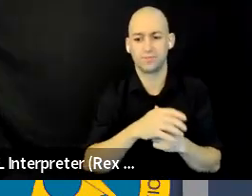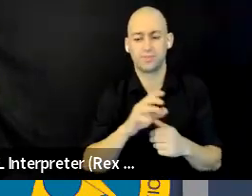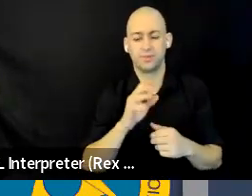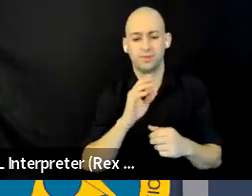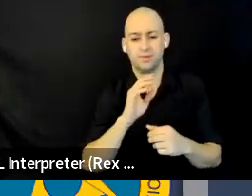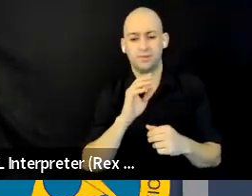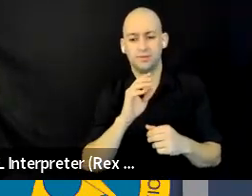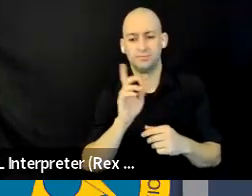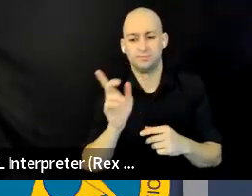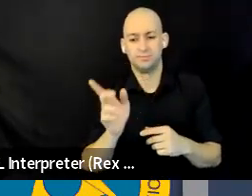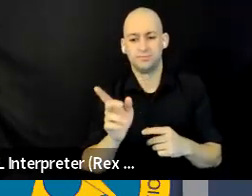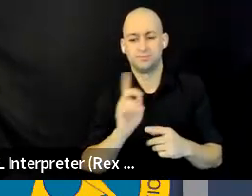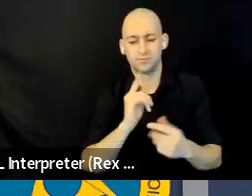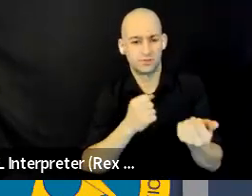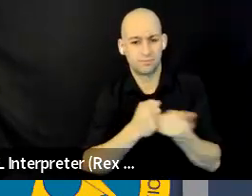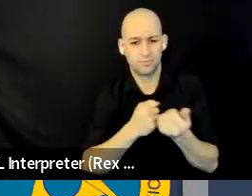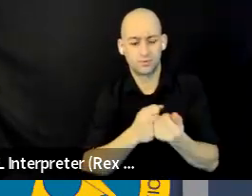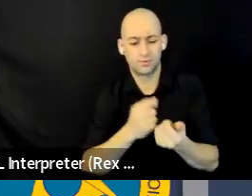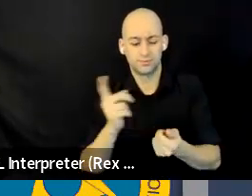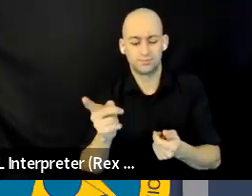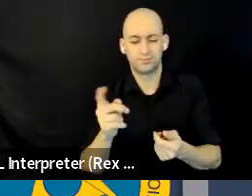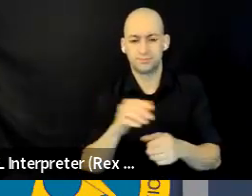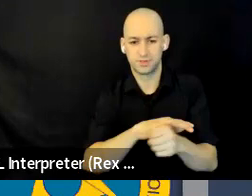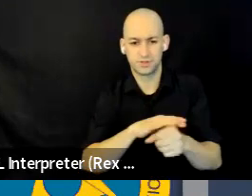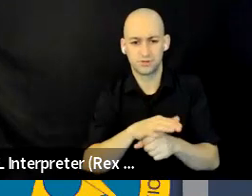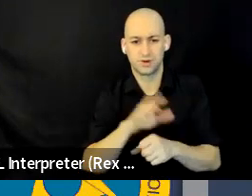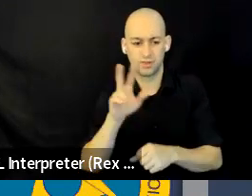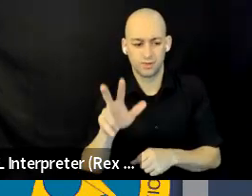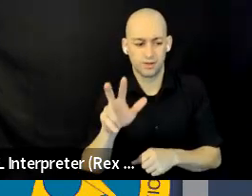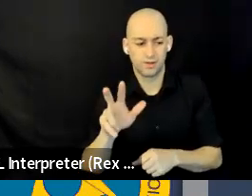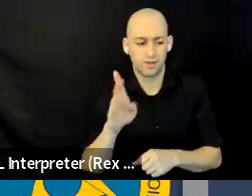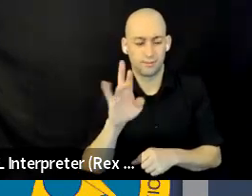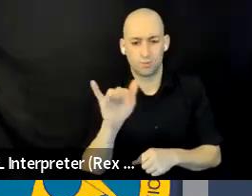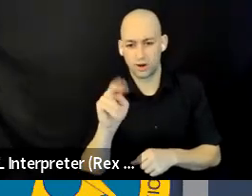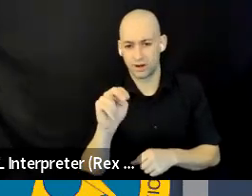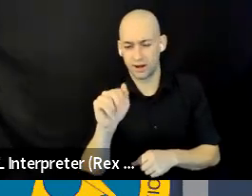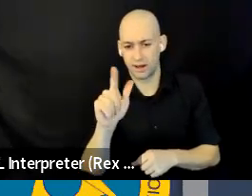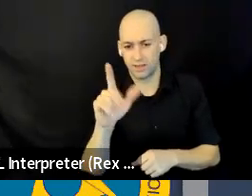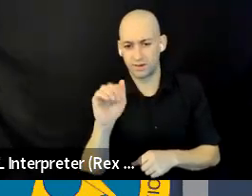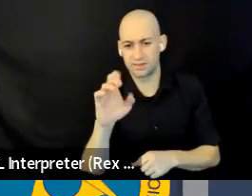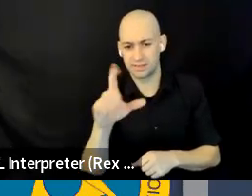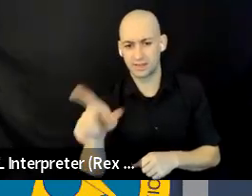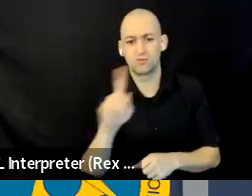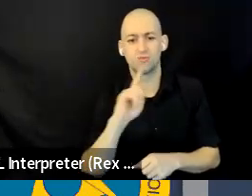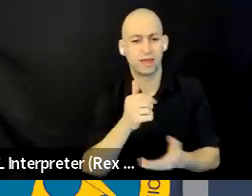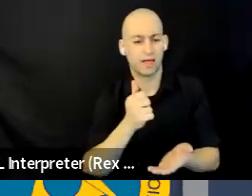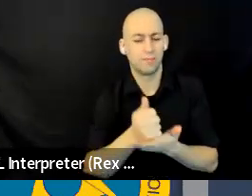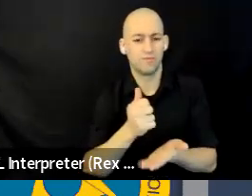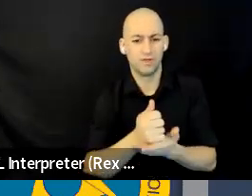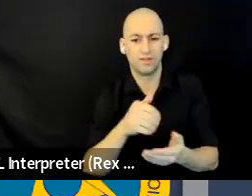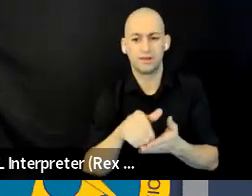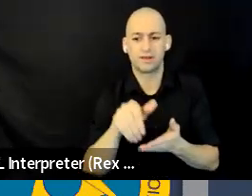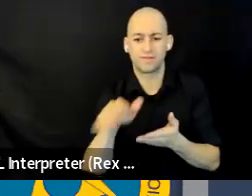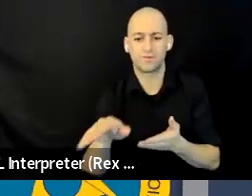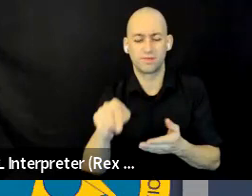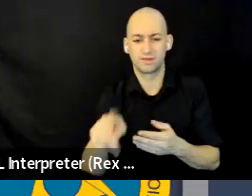and Traffic Operations District 3, Brian Alcancel. He was super helpful in the delivery of the